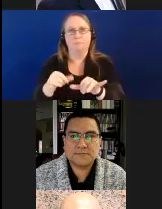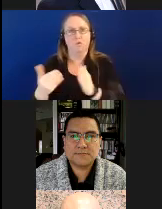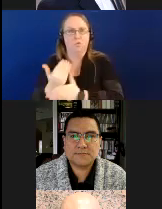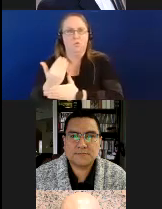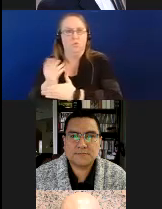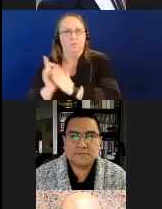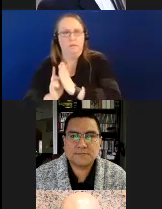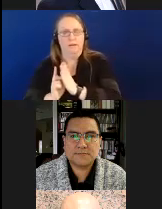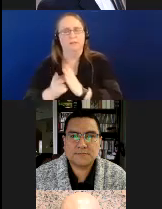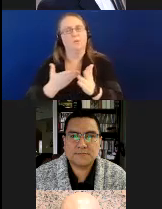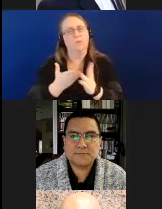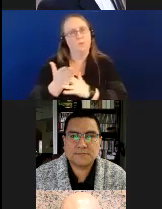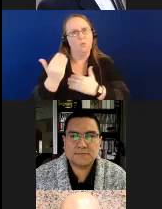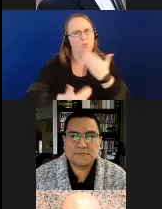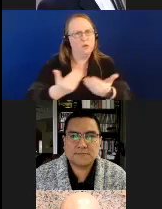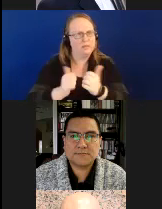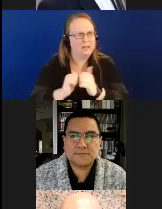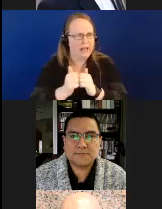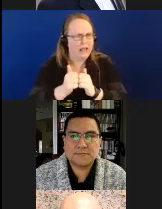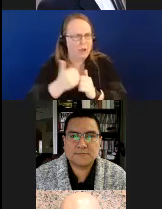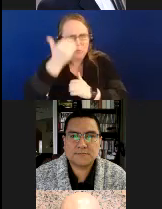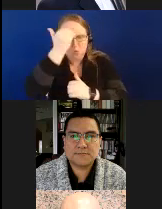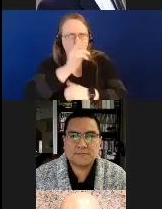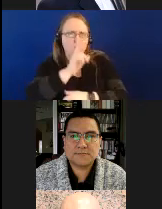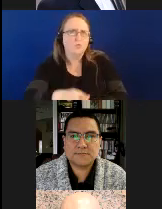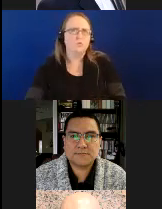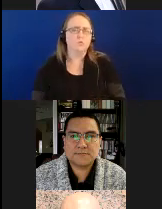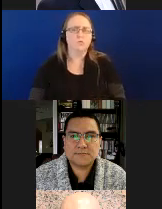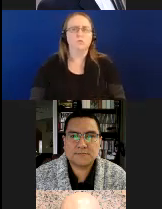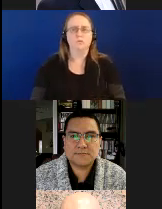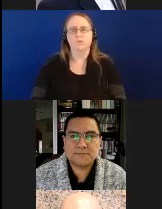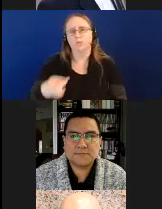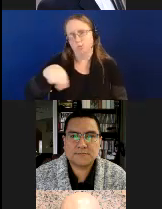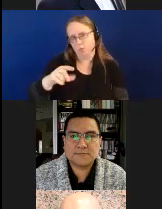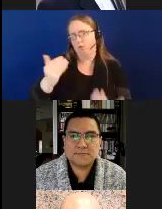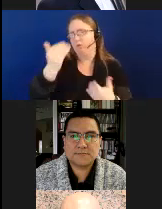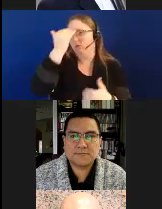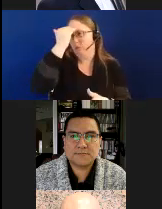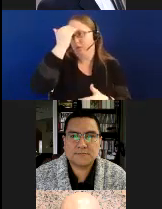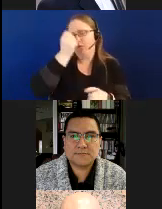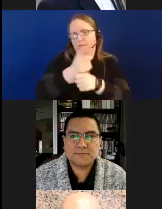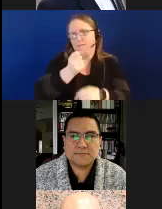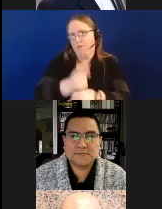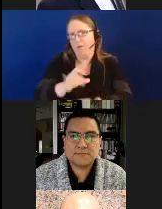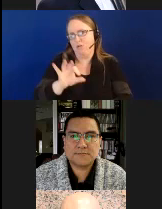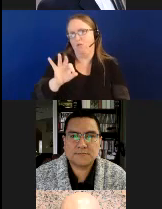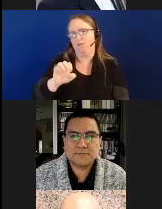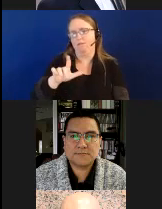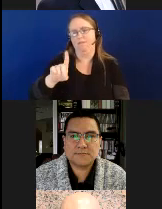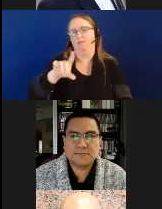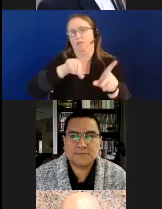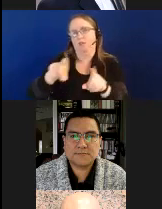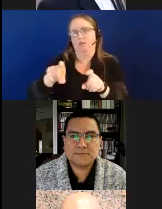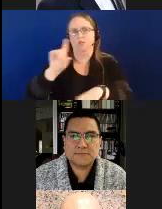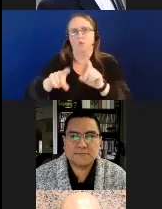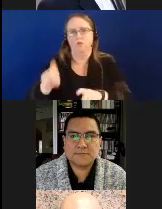through the process by which we make sure that this is true. So you all are likely familiar that every single year we have field test questions on our STAAR test.